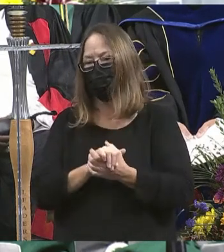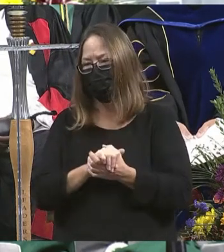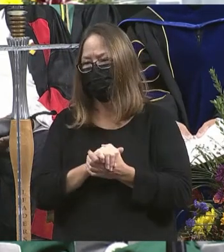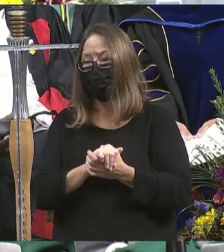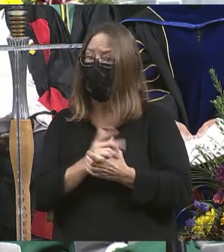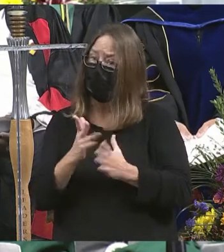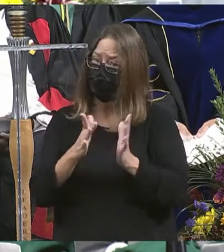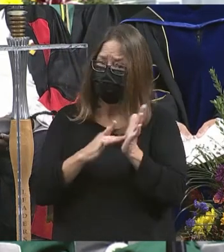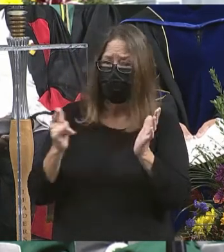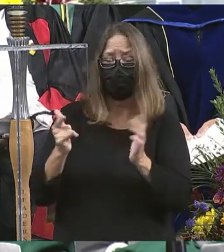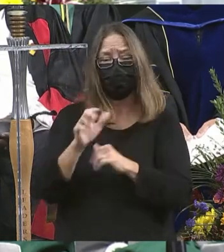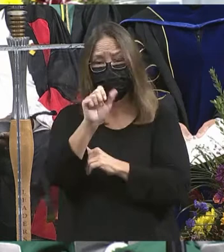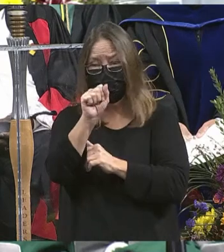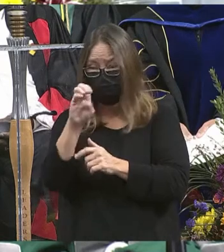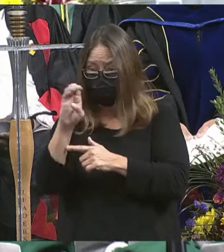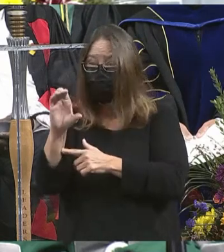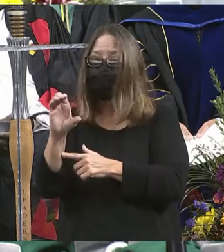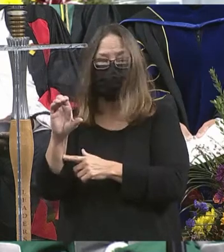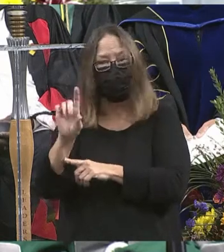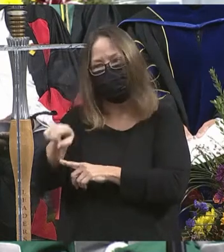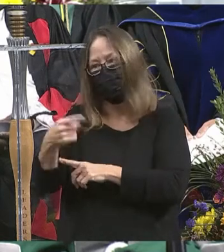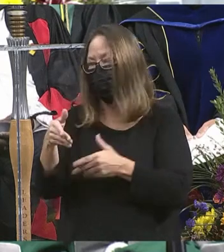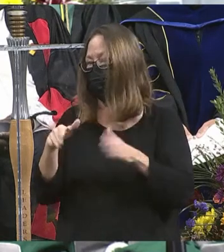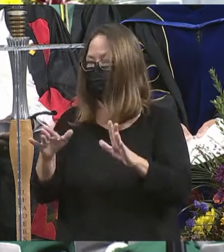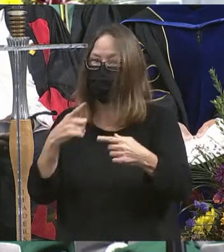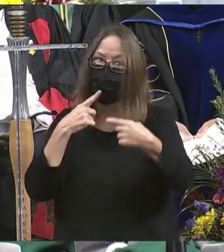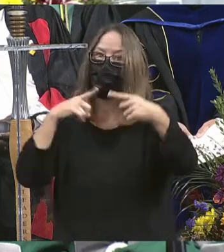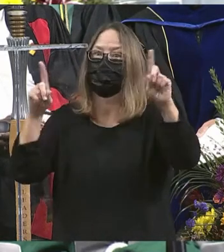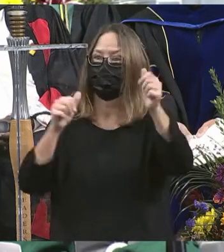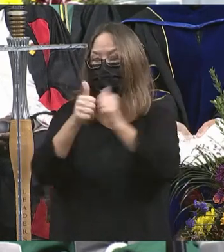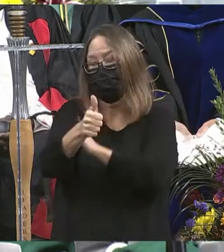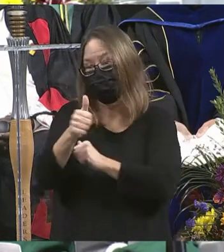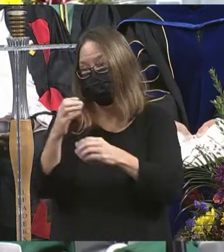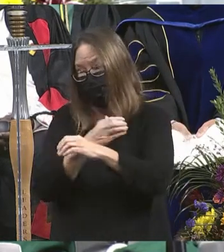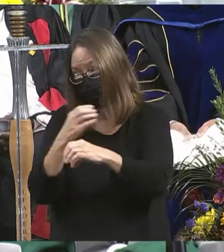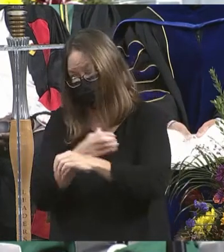take advantage of the AEC, which is the only way I made it through calculus.